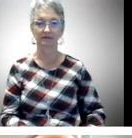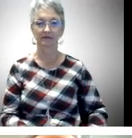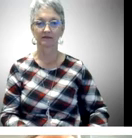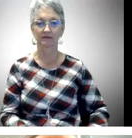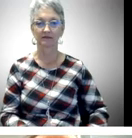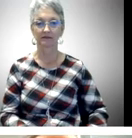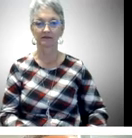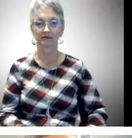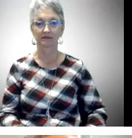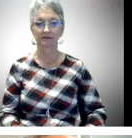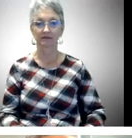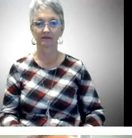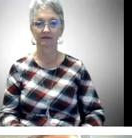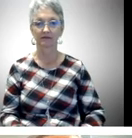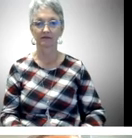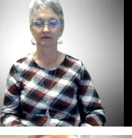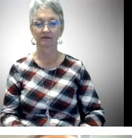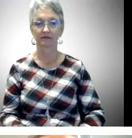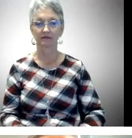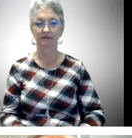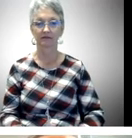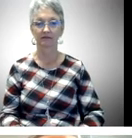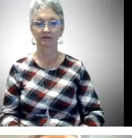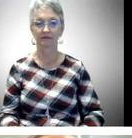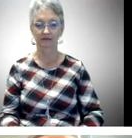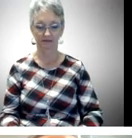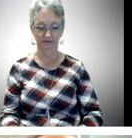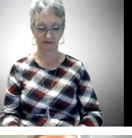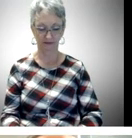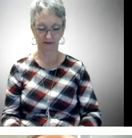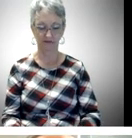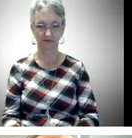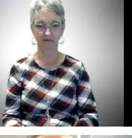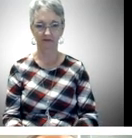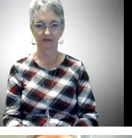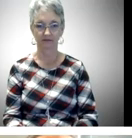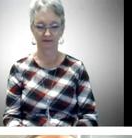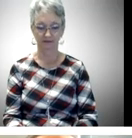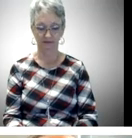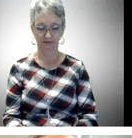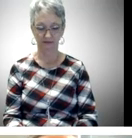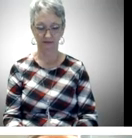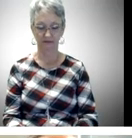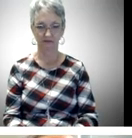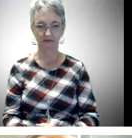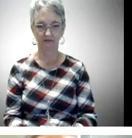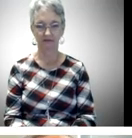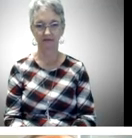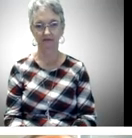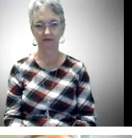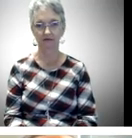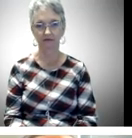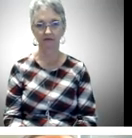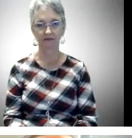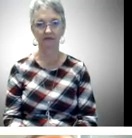to the point, and maybe some point down the road, that we'll develop the technology or the ability to communicate with people with